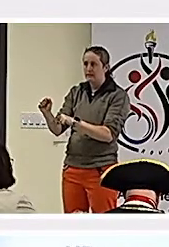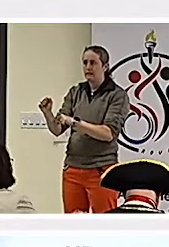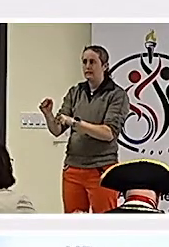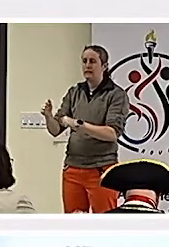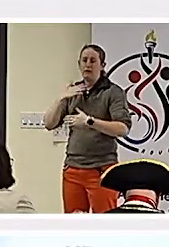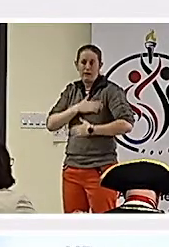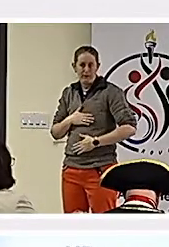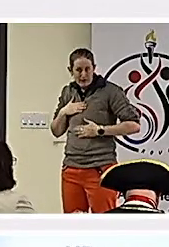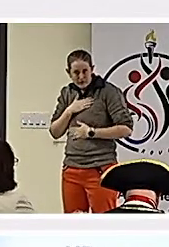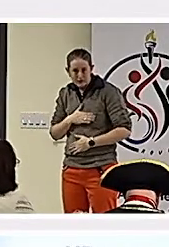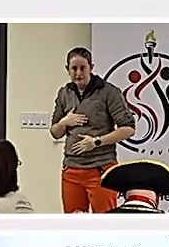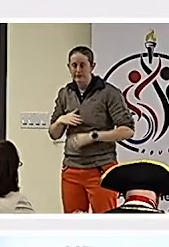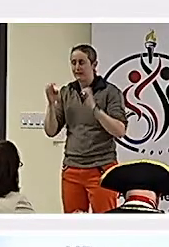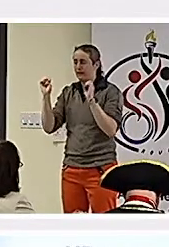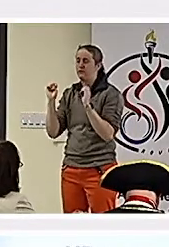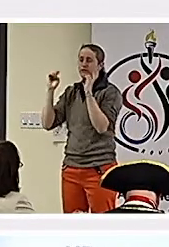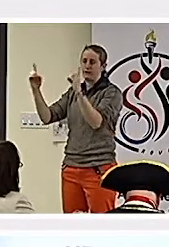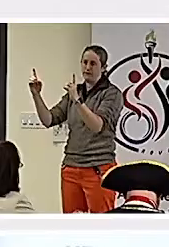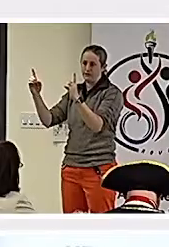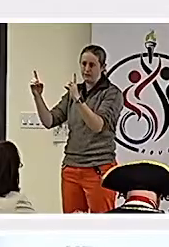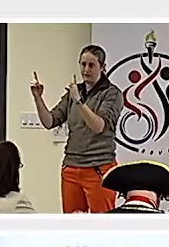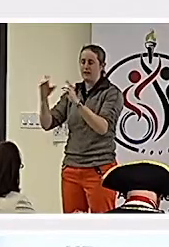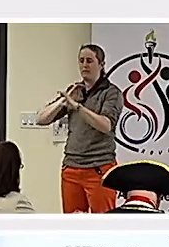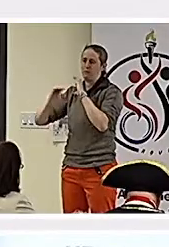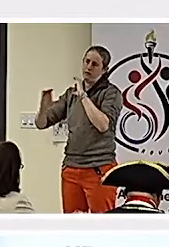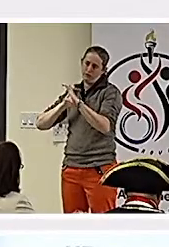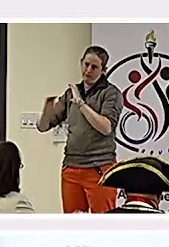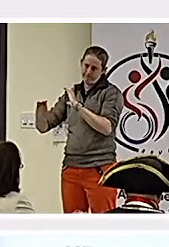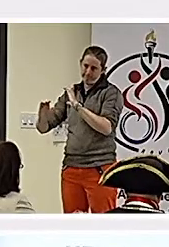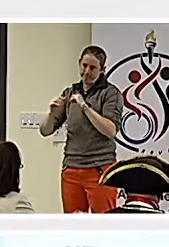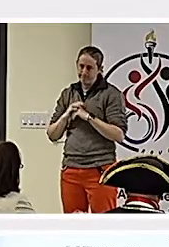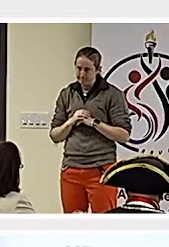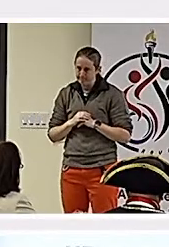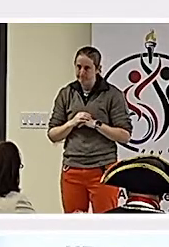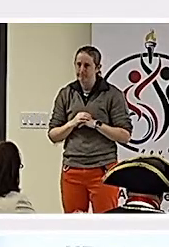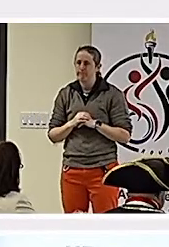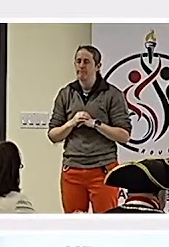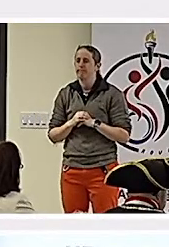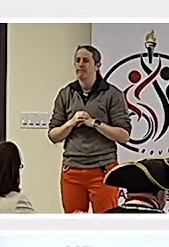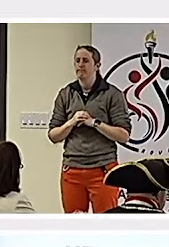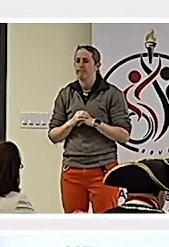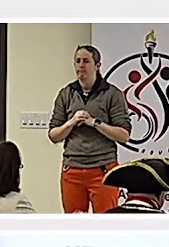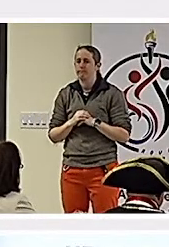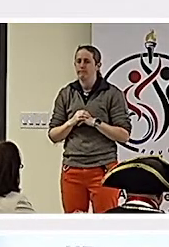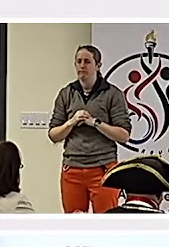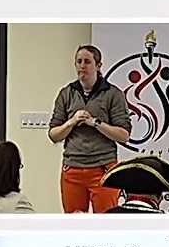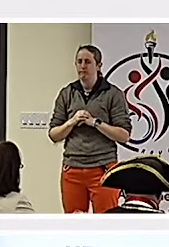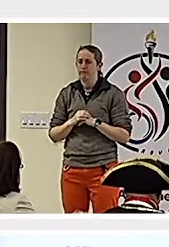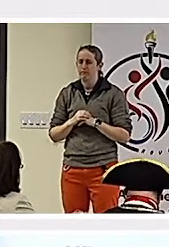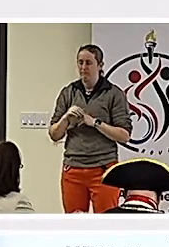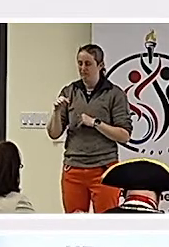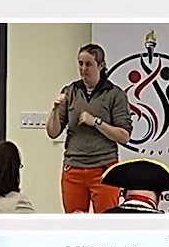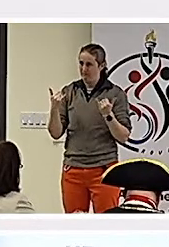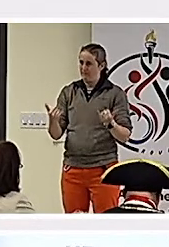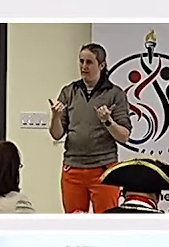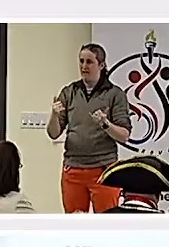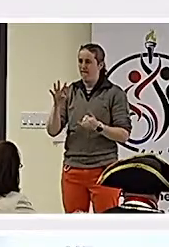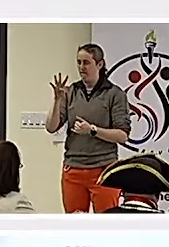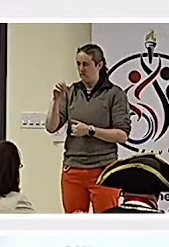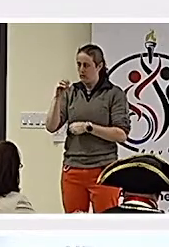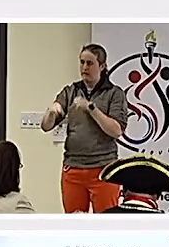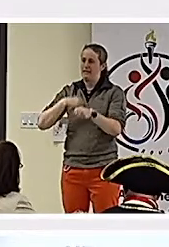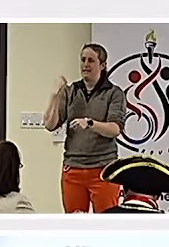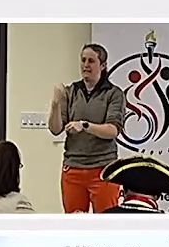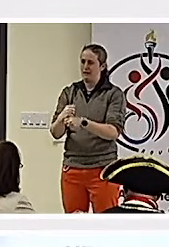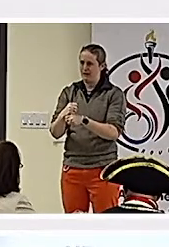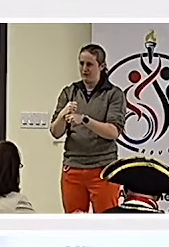recreation, education, and communication. And whereas this is the 40th year that this public